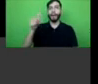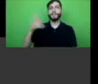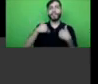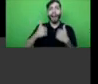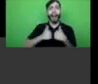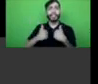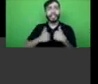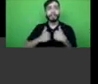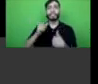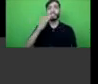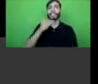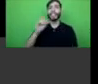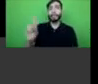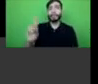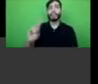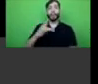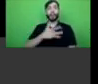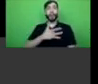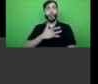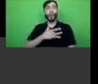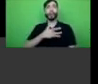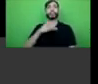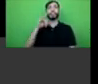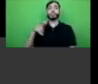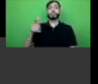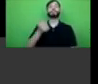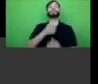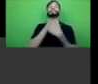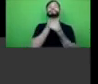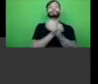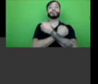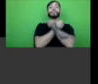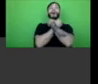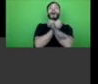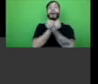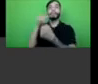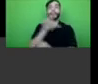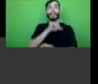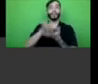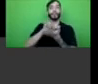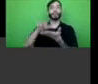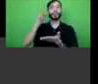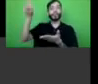strangled by the New York Police Department in 2014.